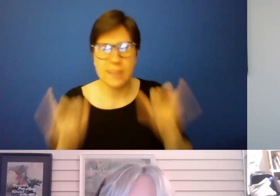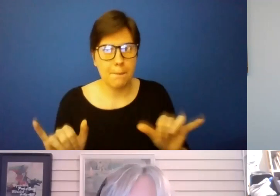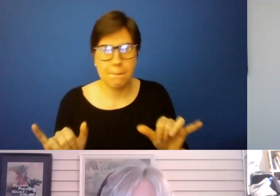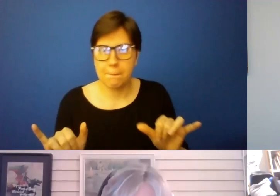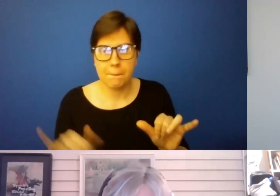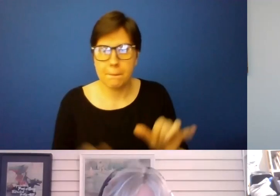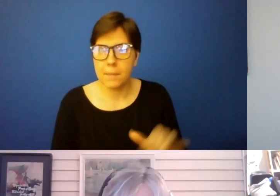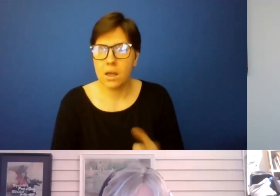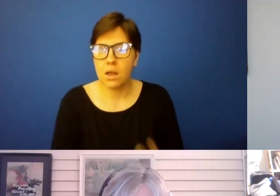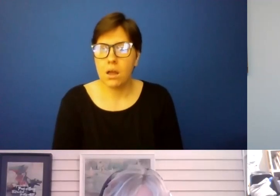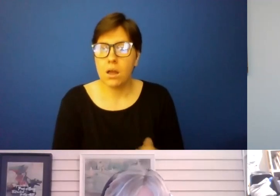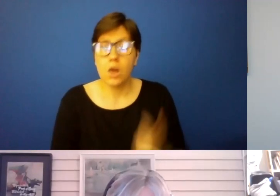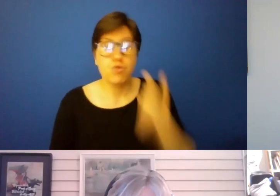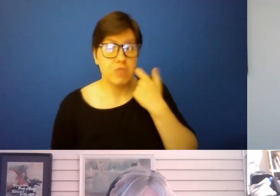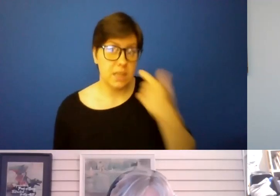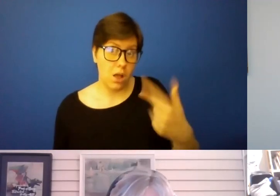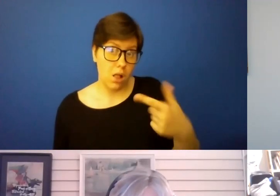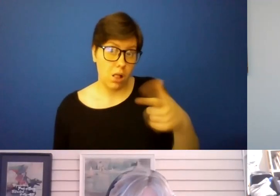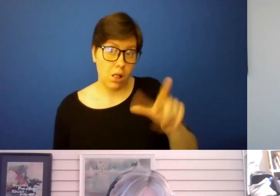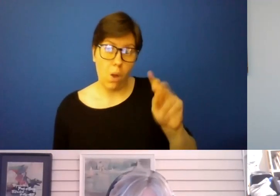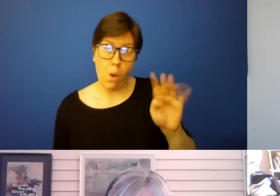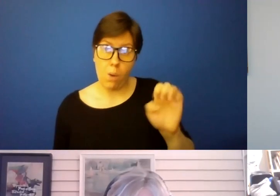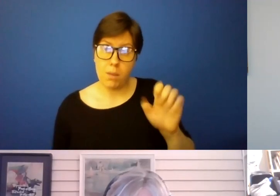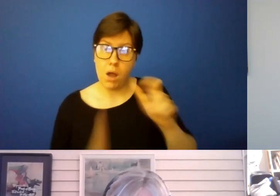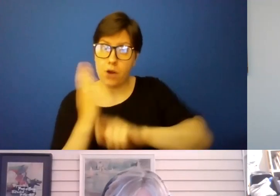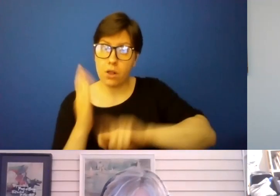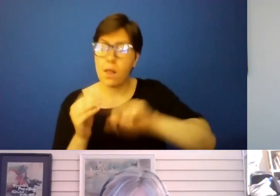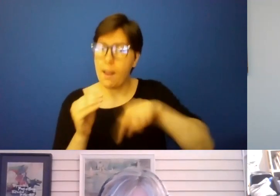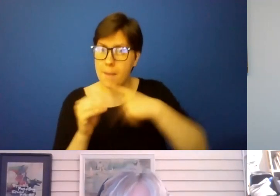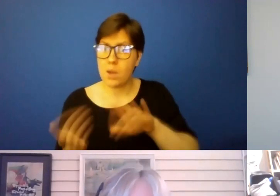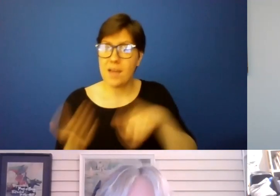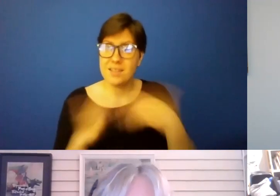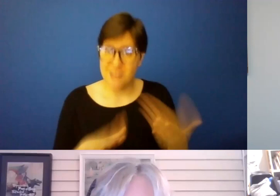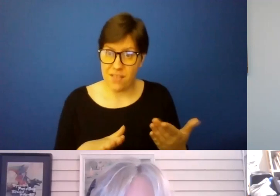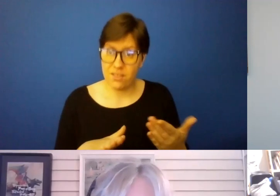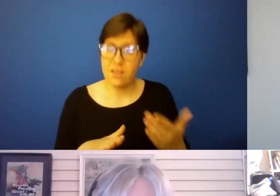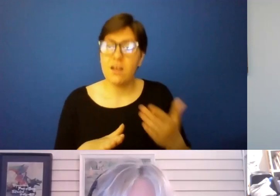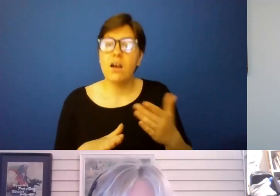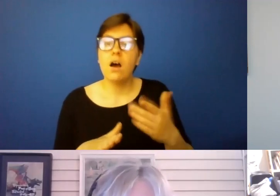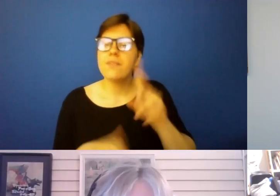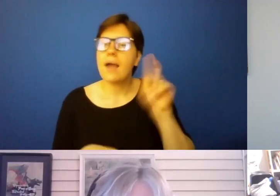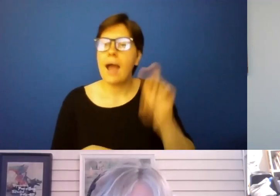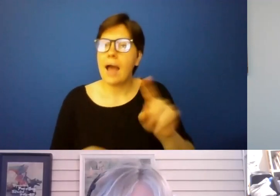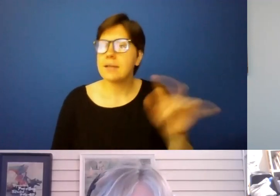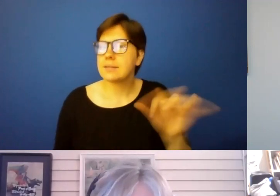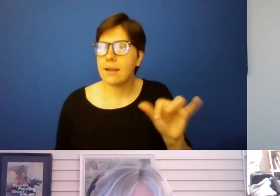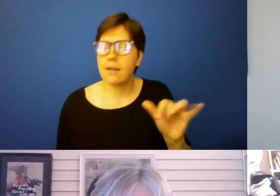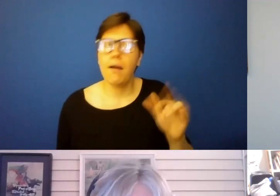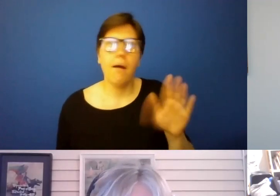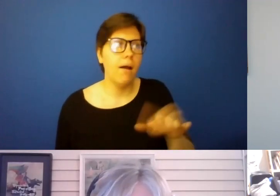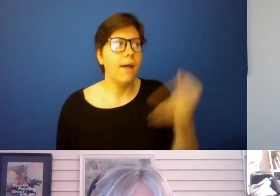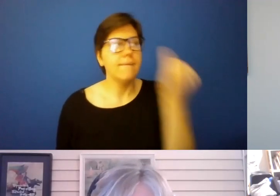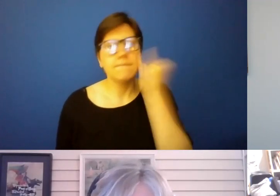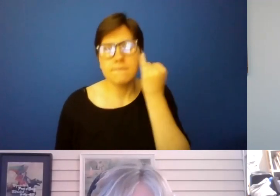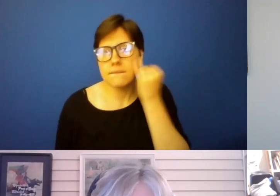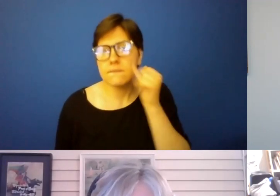the recent Globe article about death and dying, they asked questions like, if you had